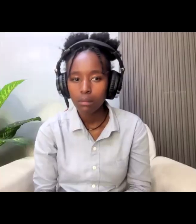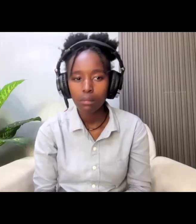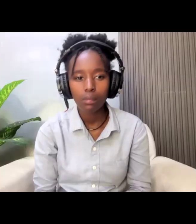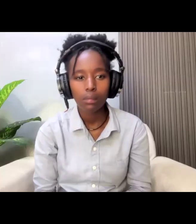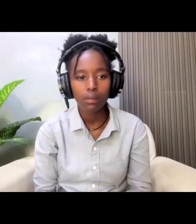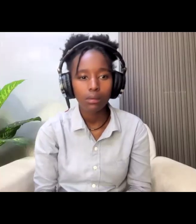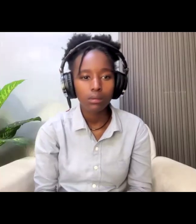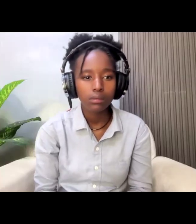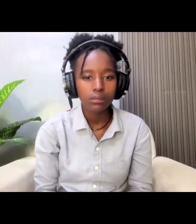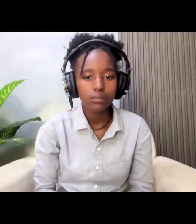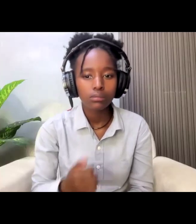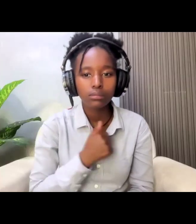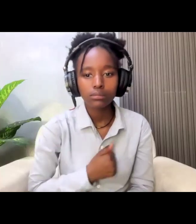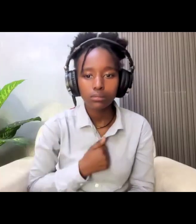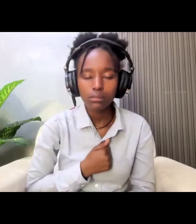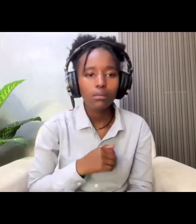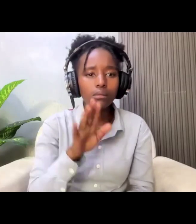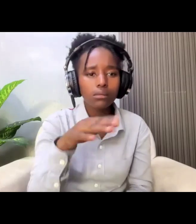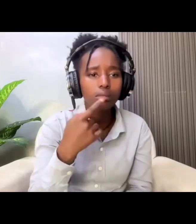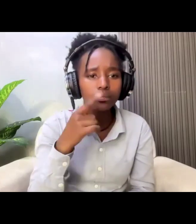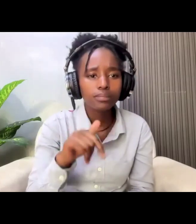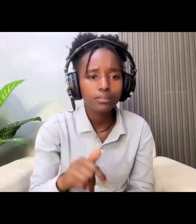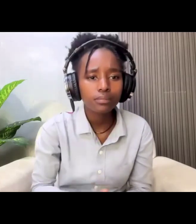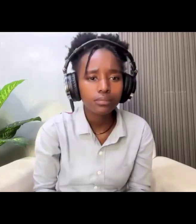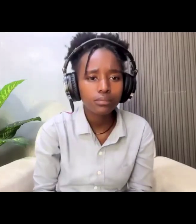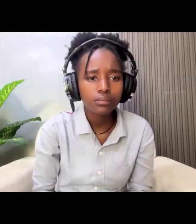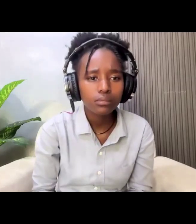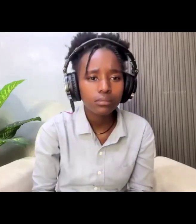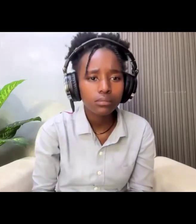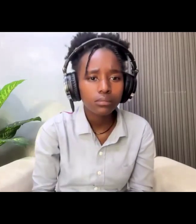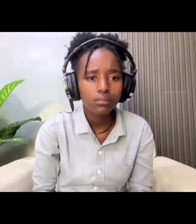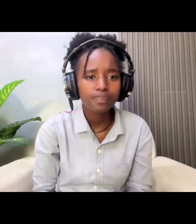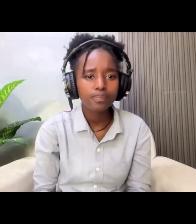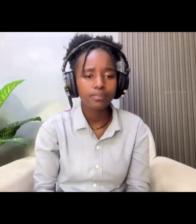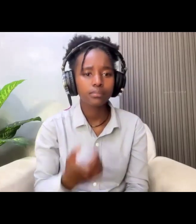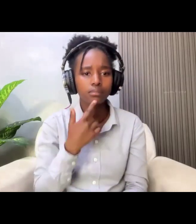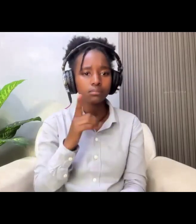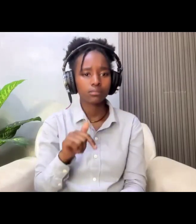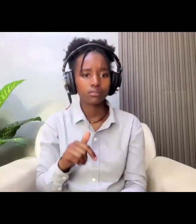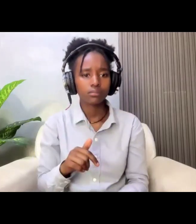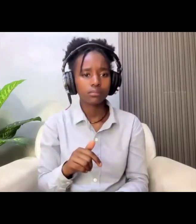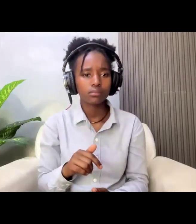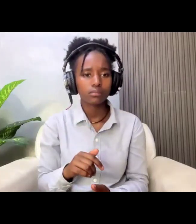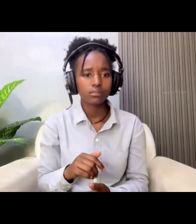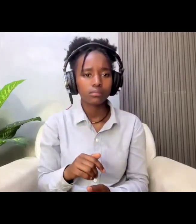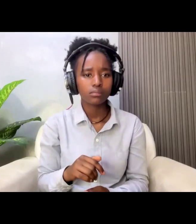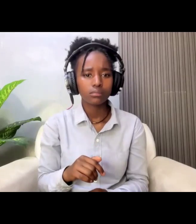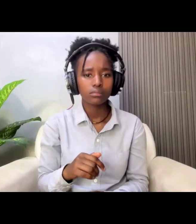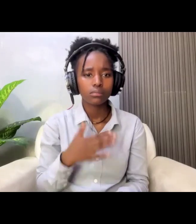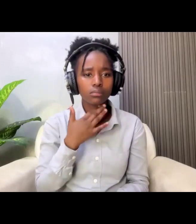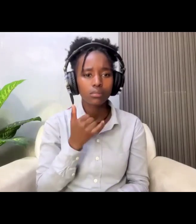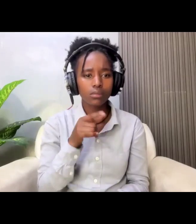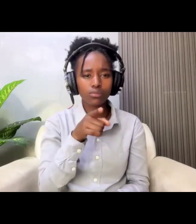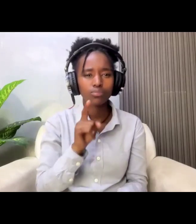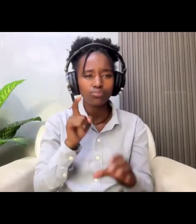some problems towards the end there, but I think the message was very strong from Kihembo. Gorret,